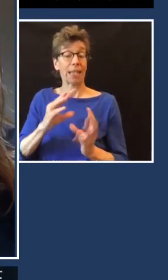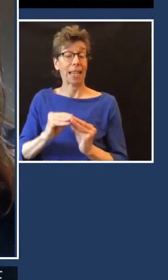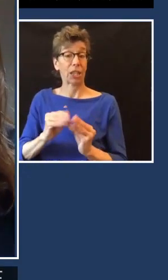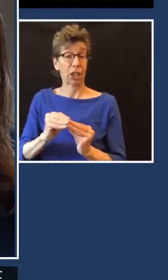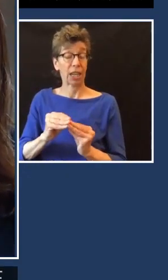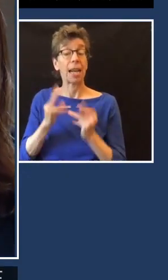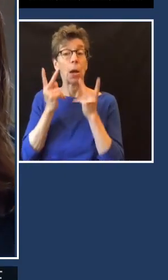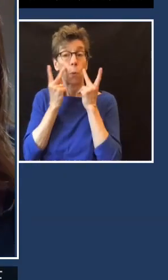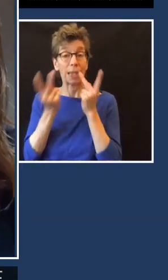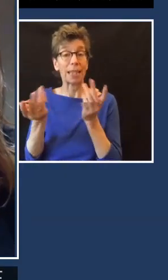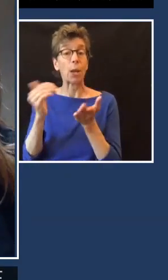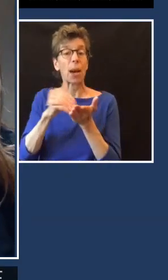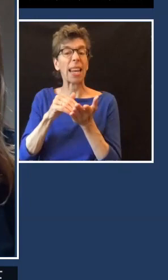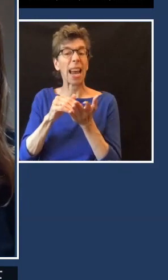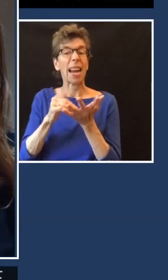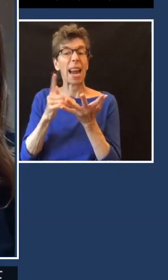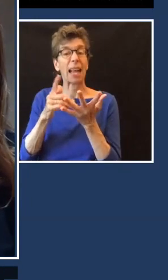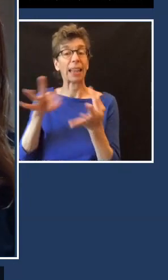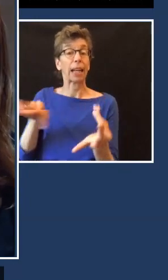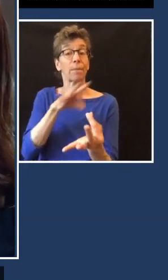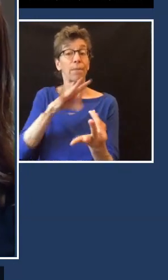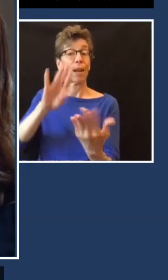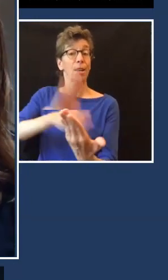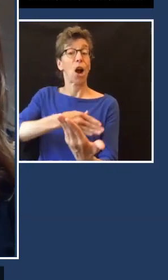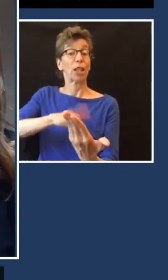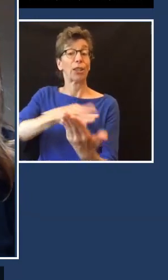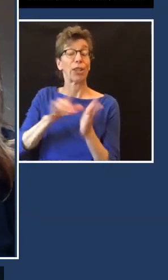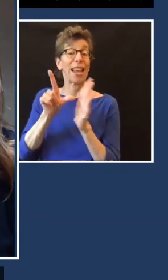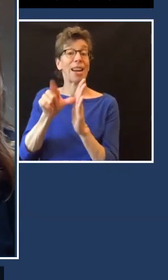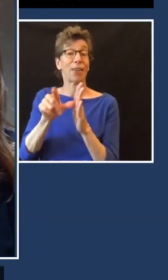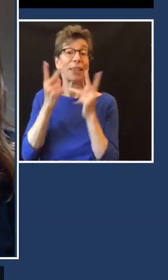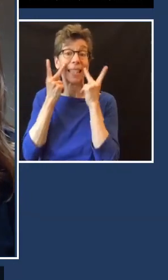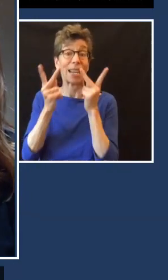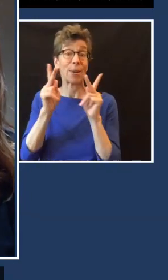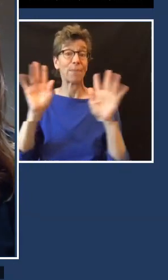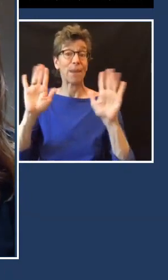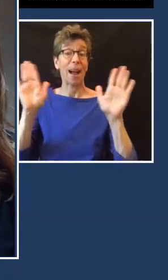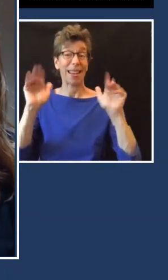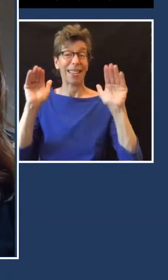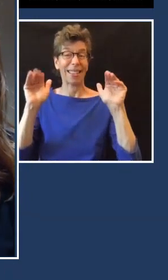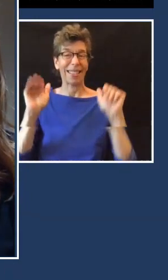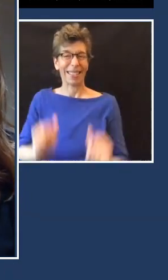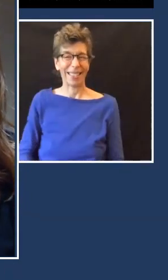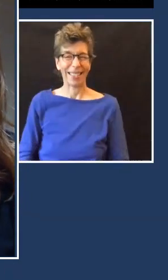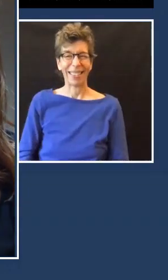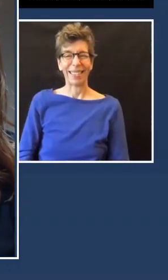see you at the closing concert with Mandy Harvey. Thanks. Bye. Thanks for having me.